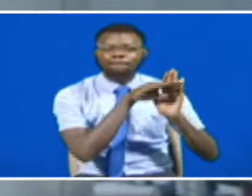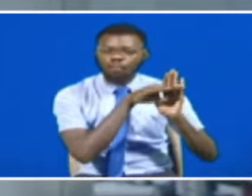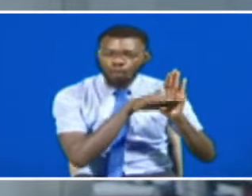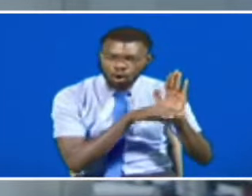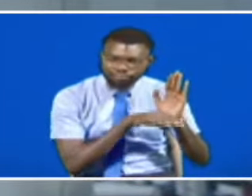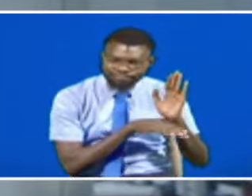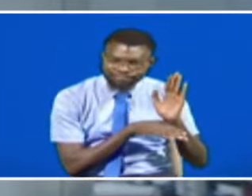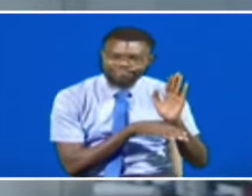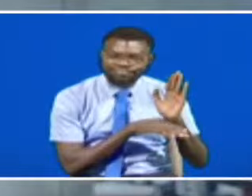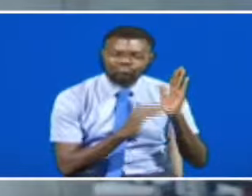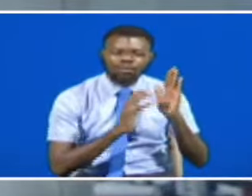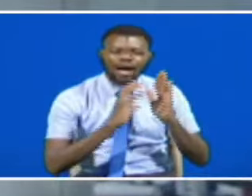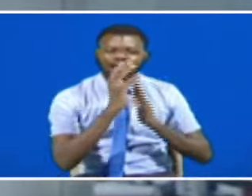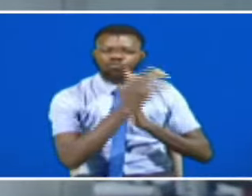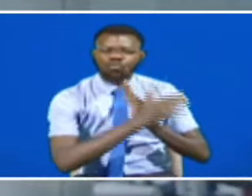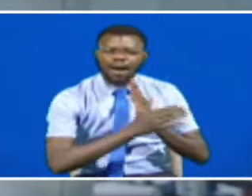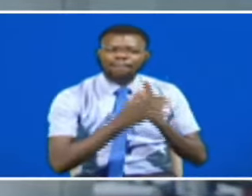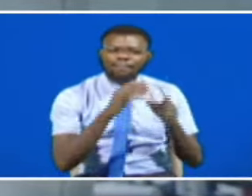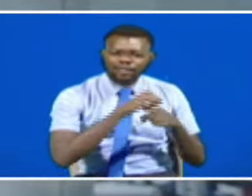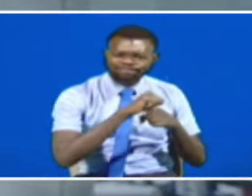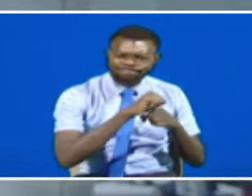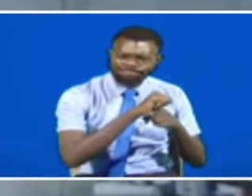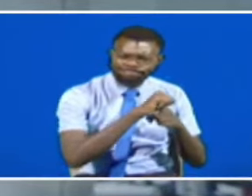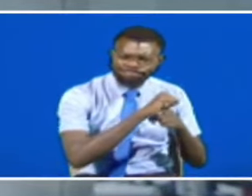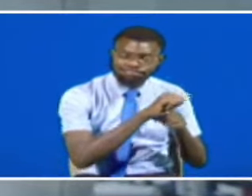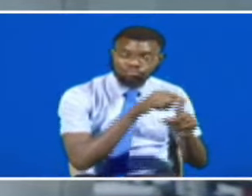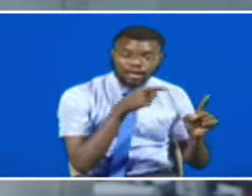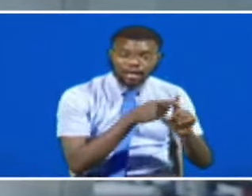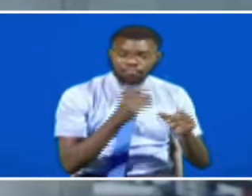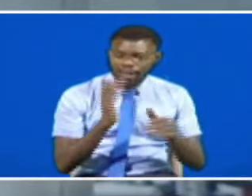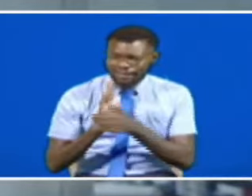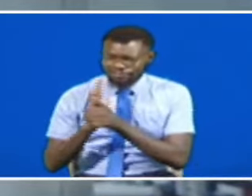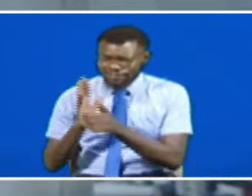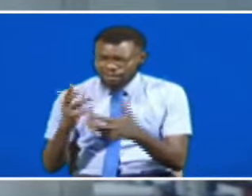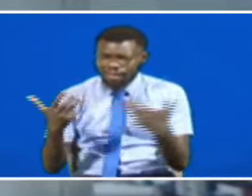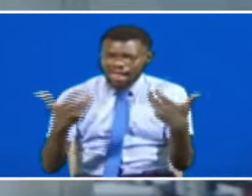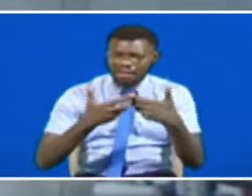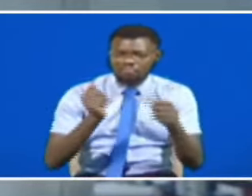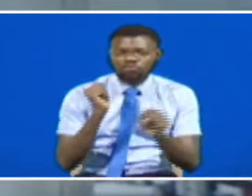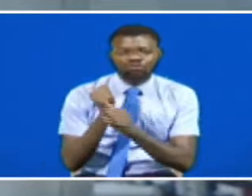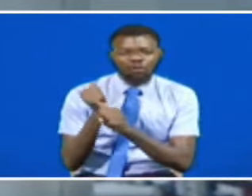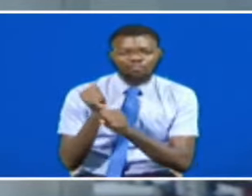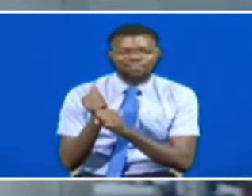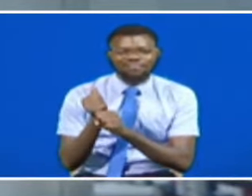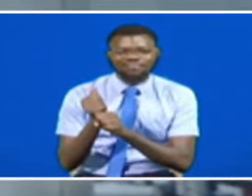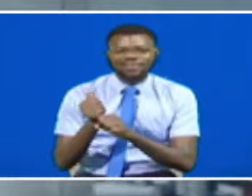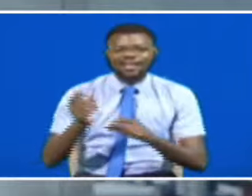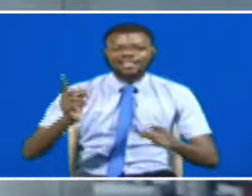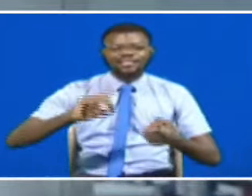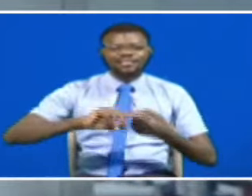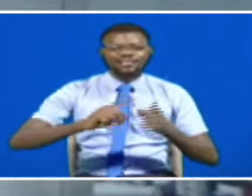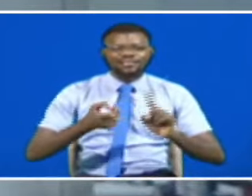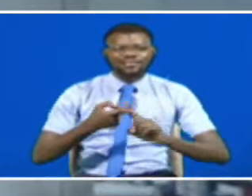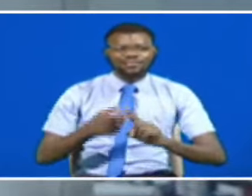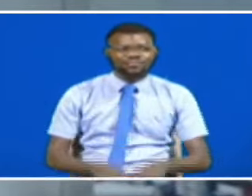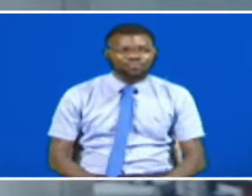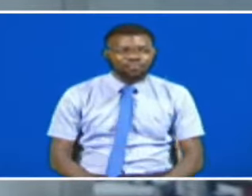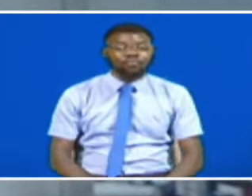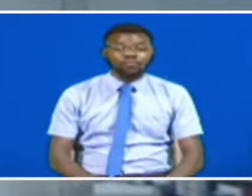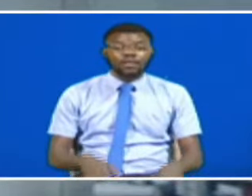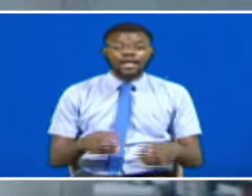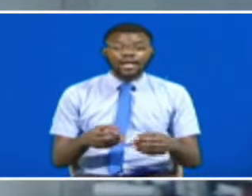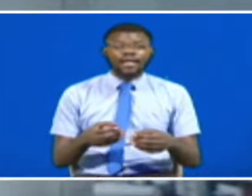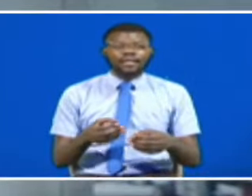and training curriculum aimed at aligning skills with labor market demands and standards. In response to these